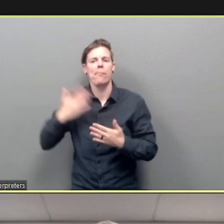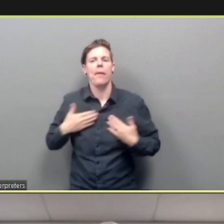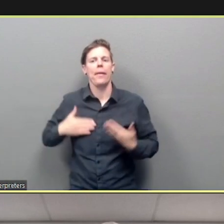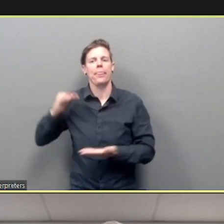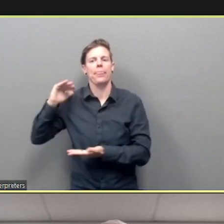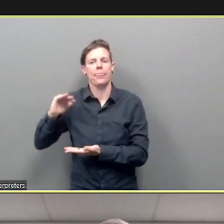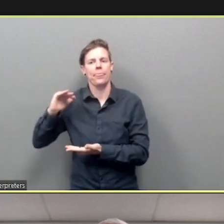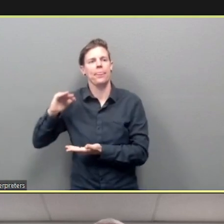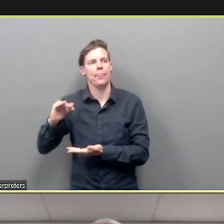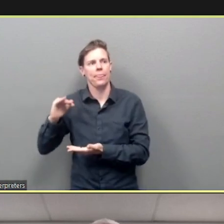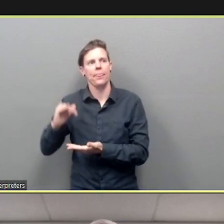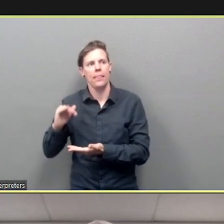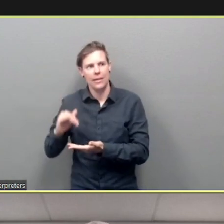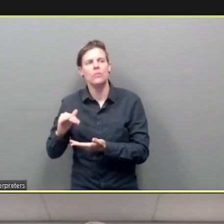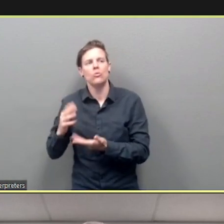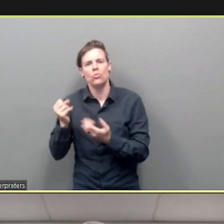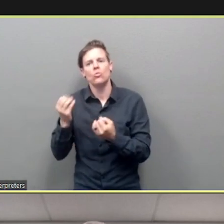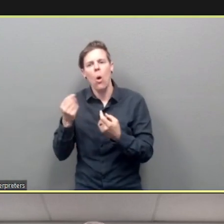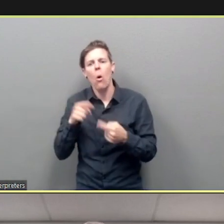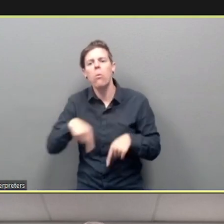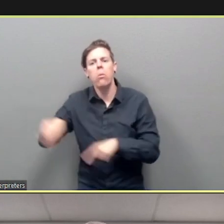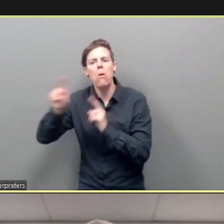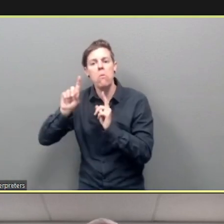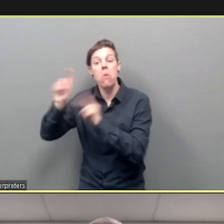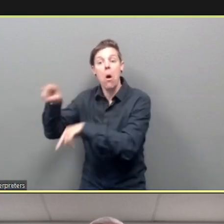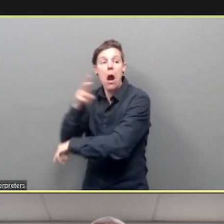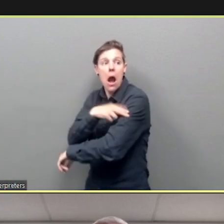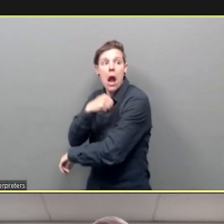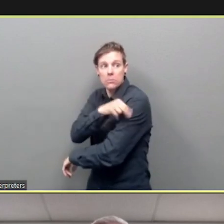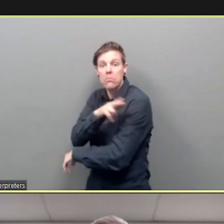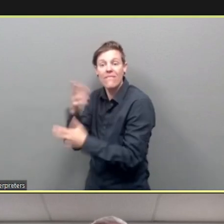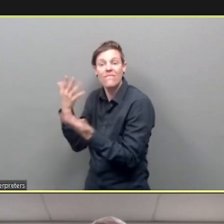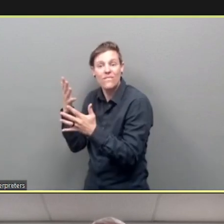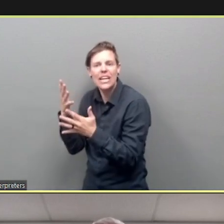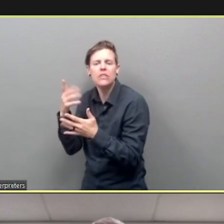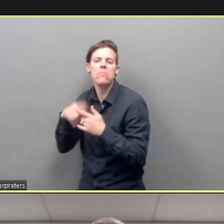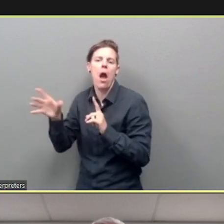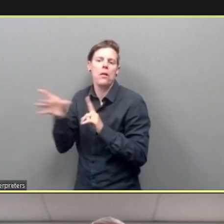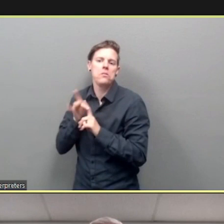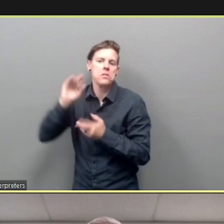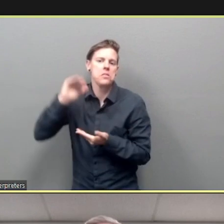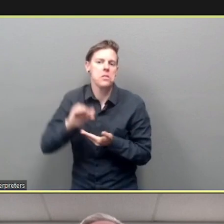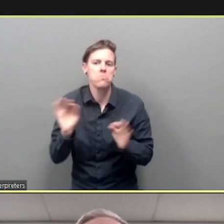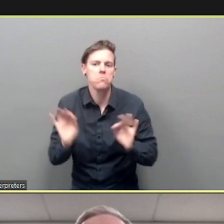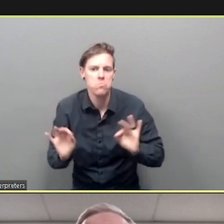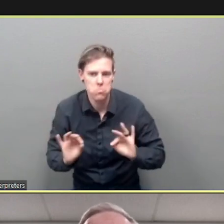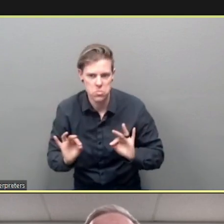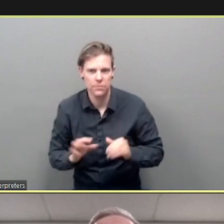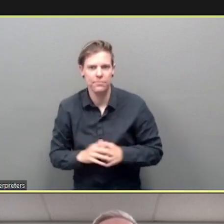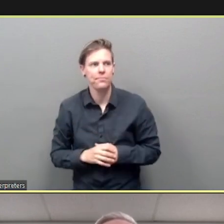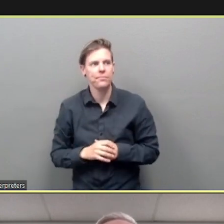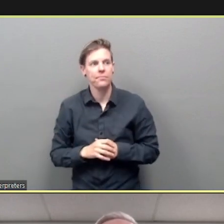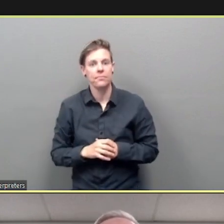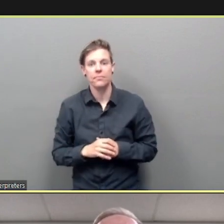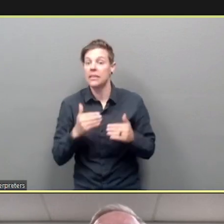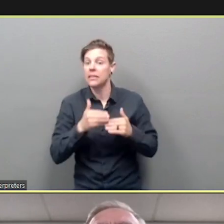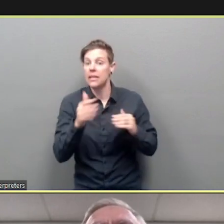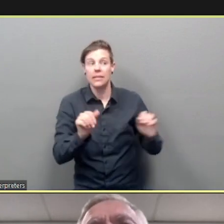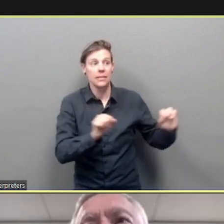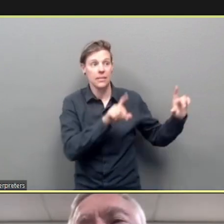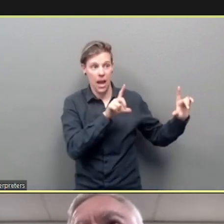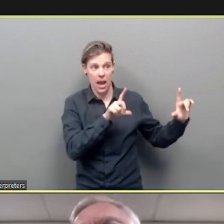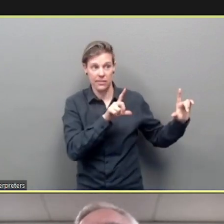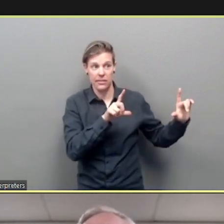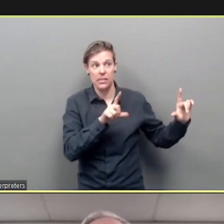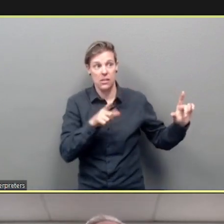hospitalization for those who are vaccinated. Next slide, please. Things are not going well at our hospitals.